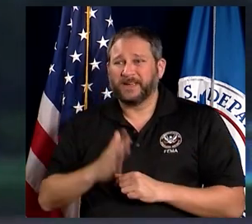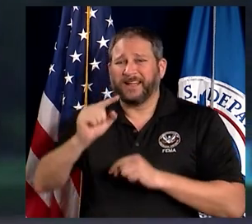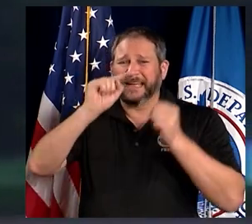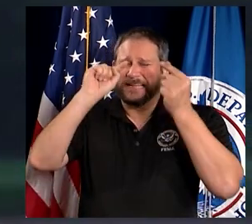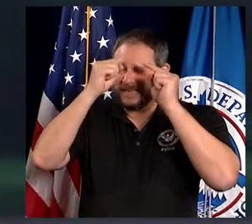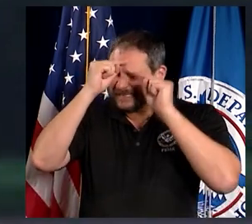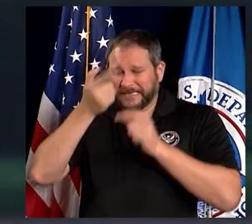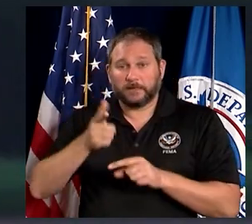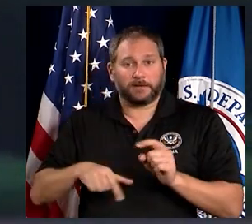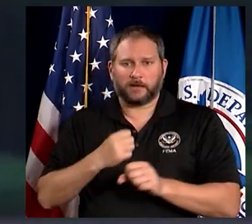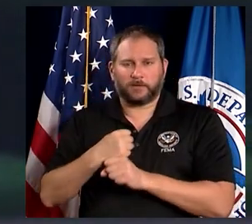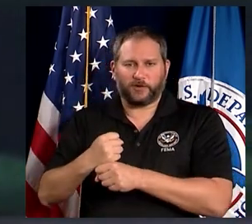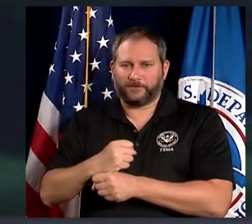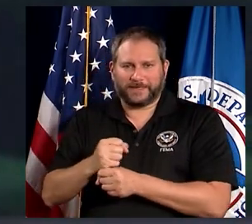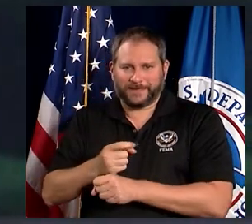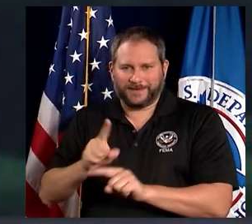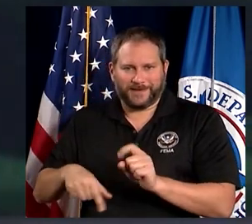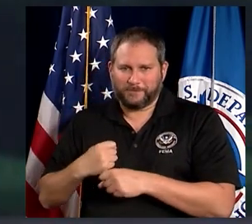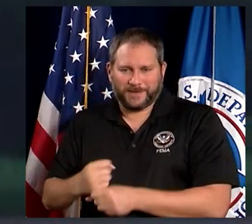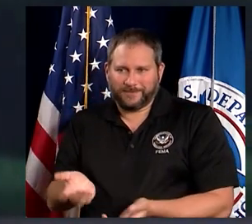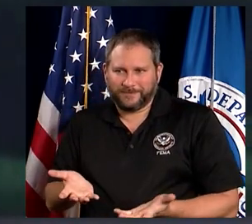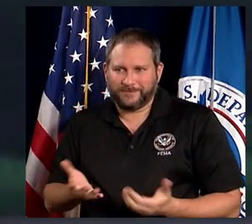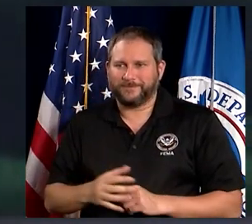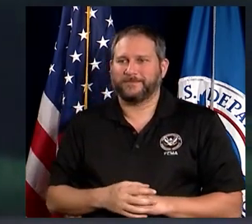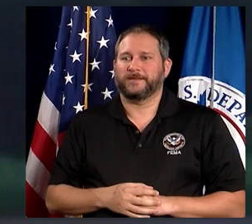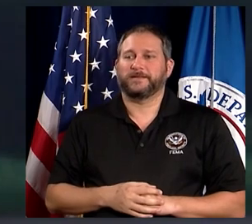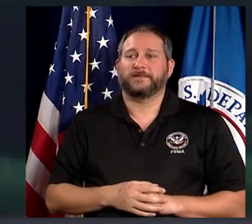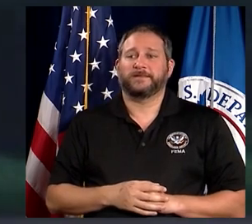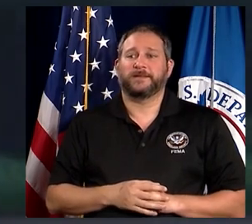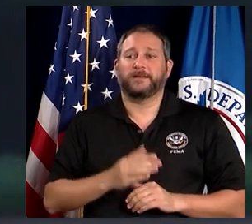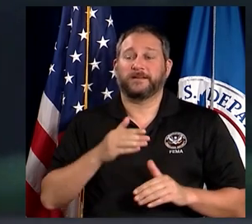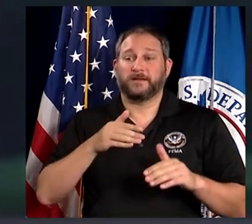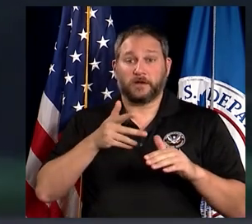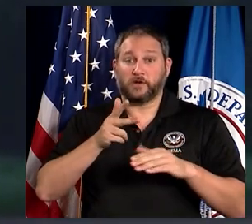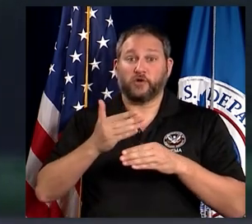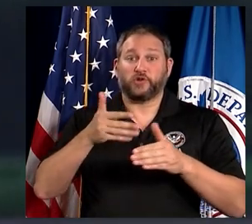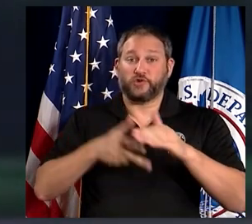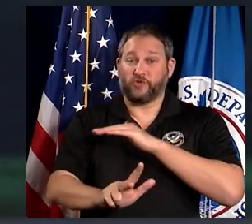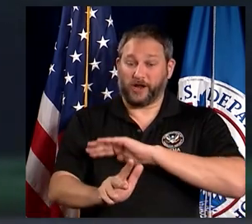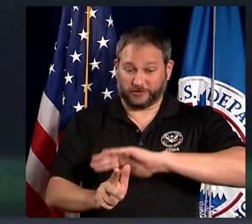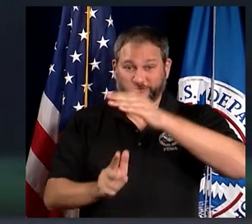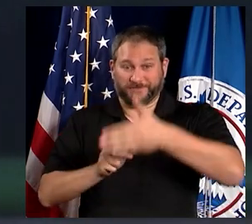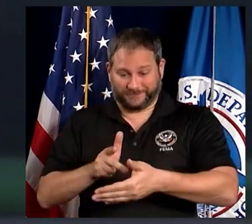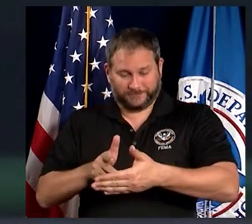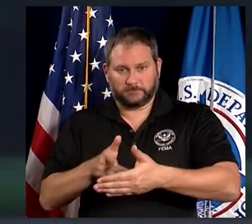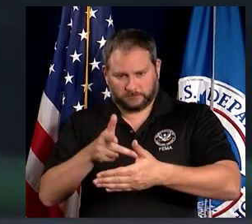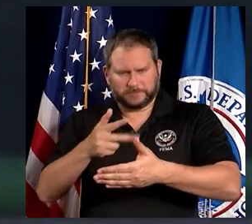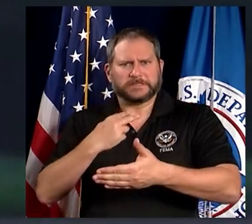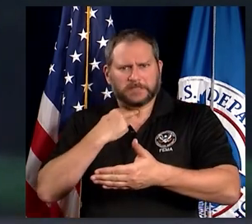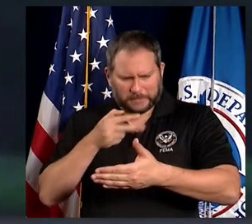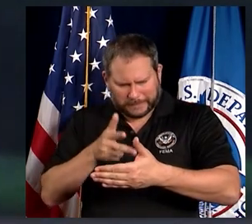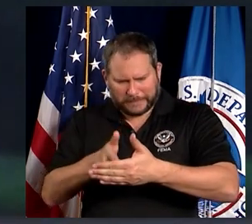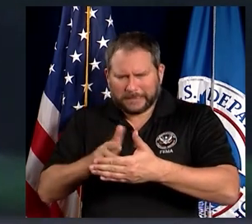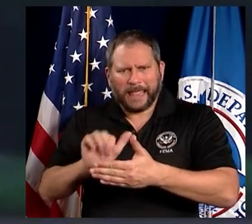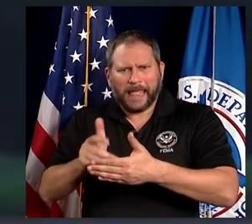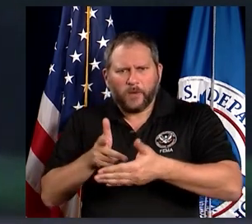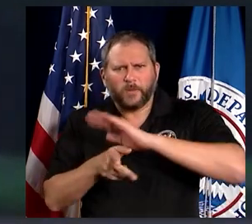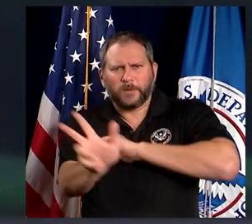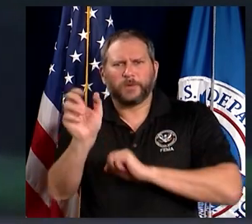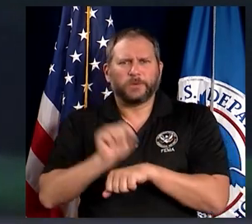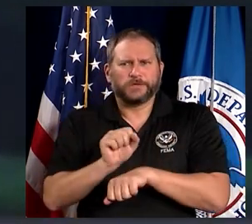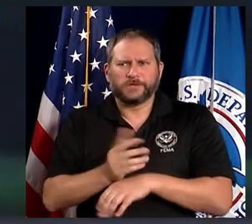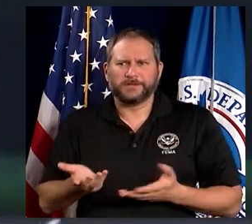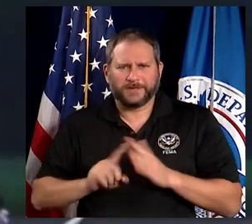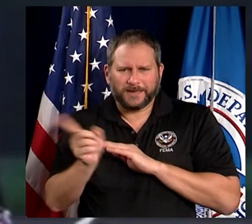opener? Are you able to get out of your garage? Do you have enough fuel in your tank? Because without electricity, most fuel pumps